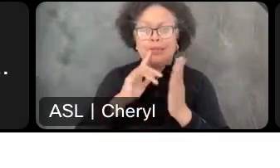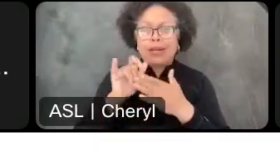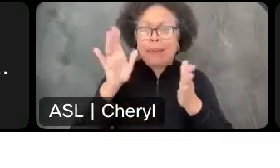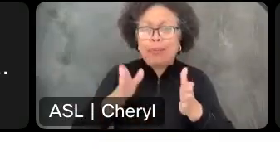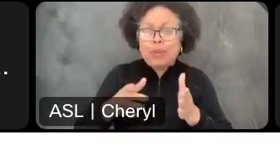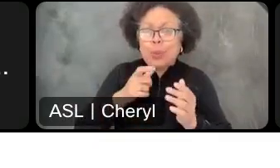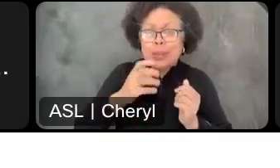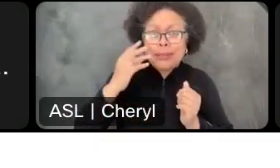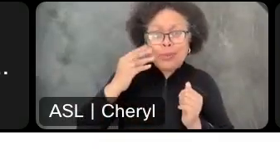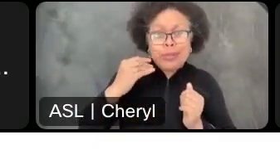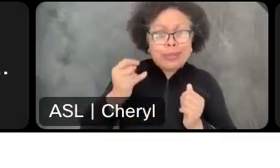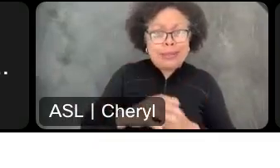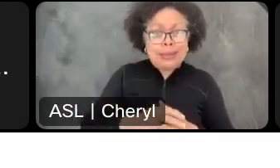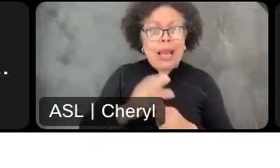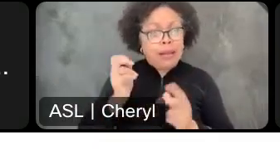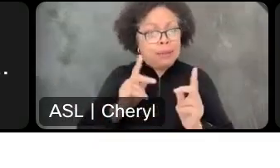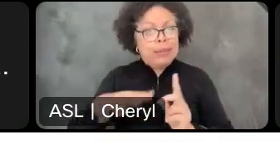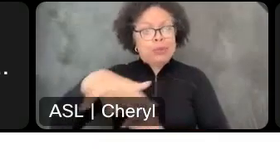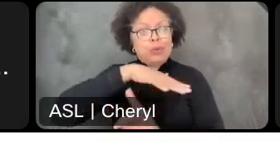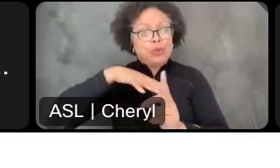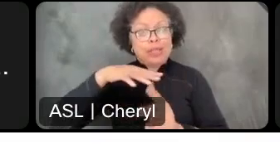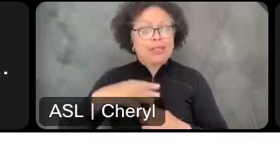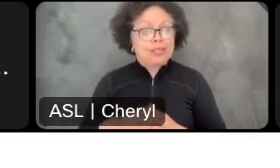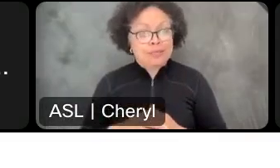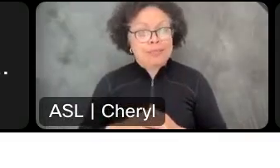experiences and the people around them.